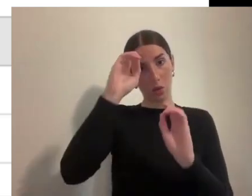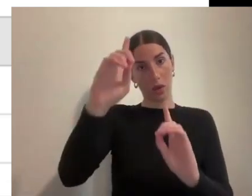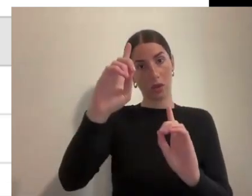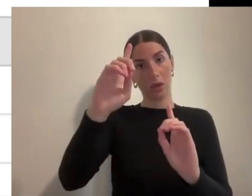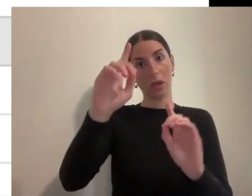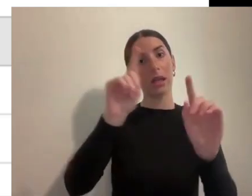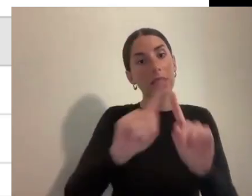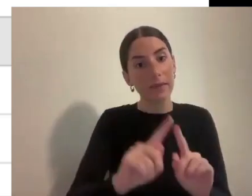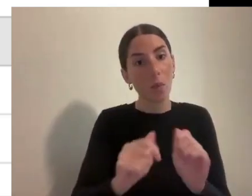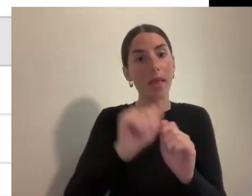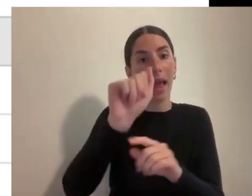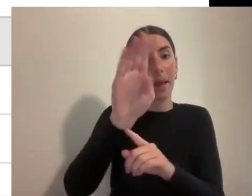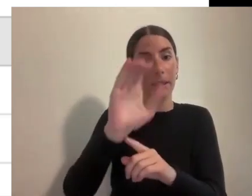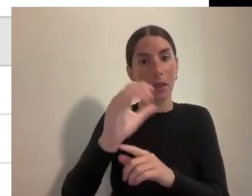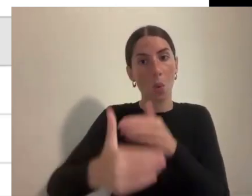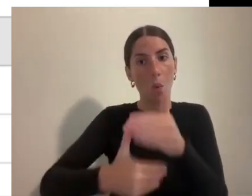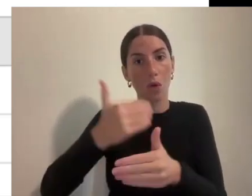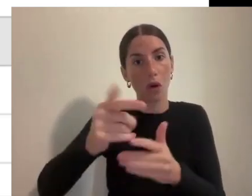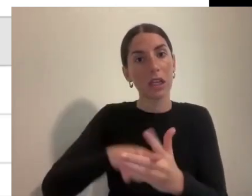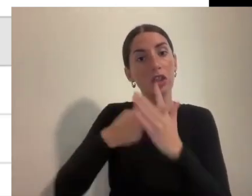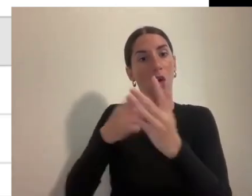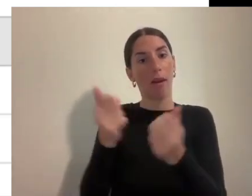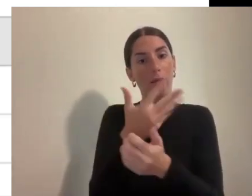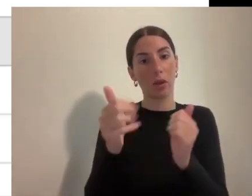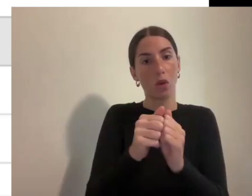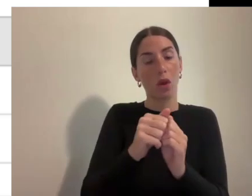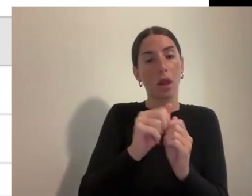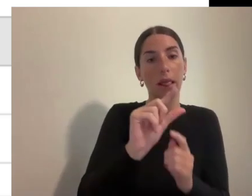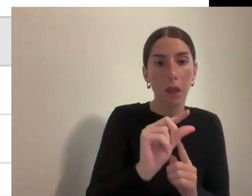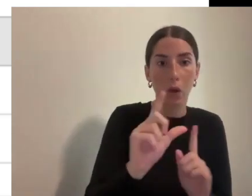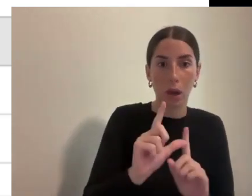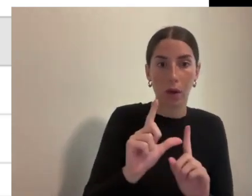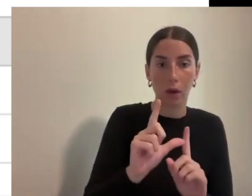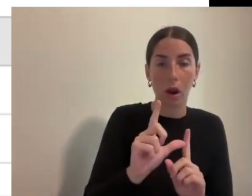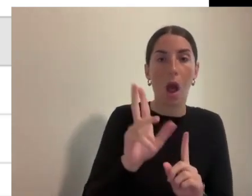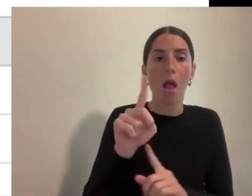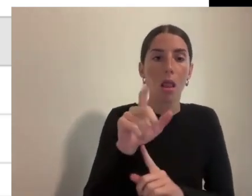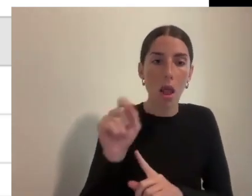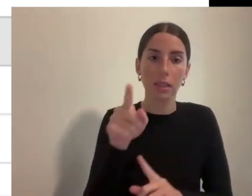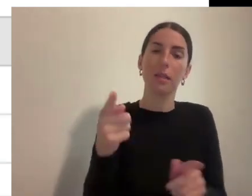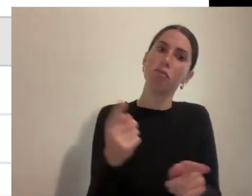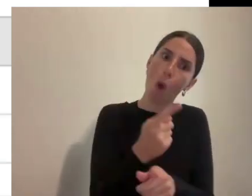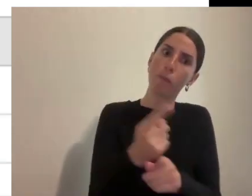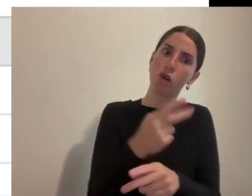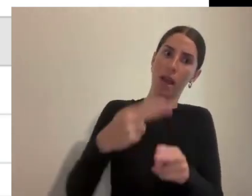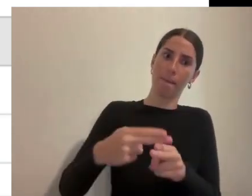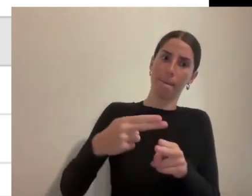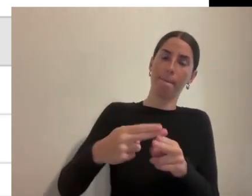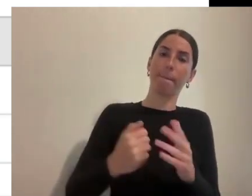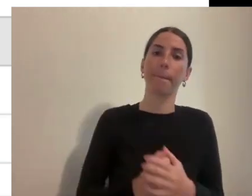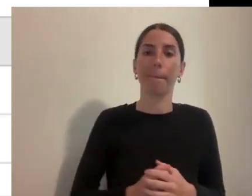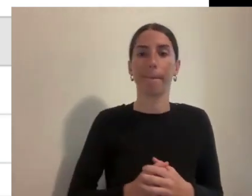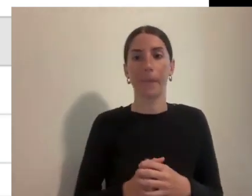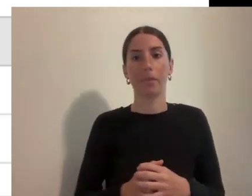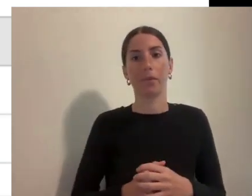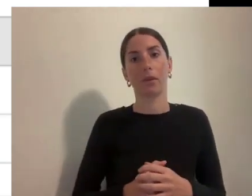glossary alphabetically and start every term with lowercase unless it's a proper name. So this prompt